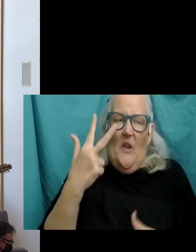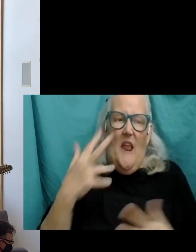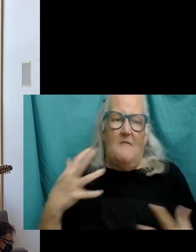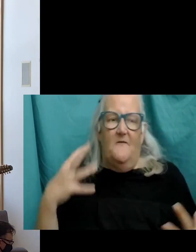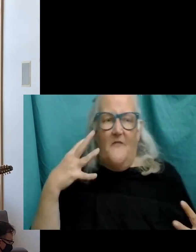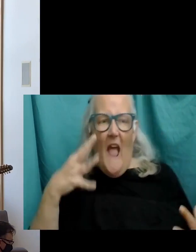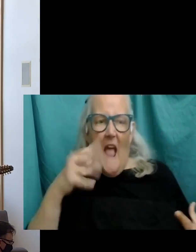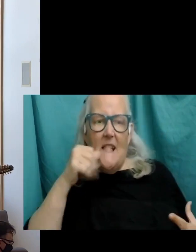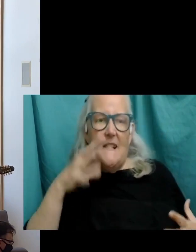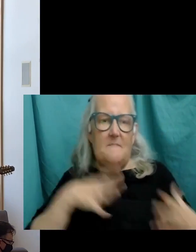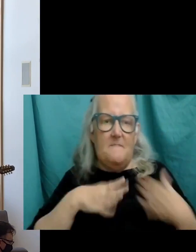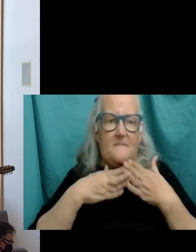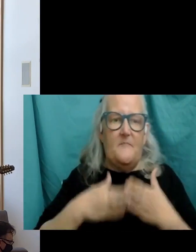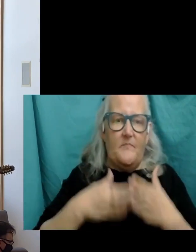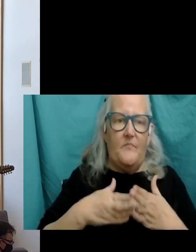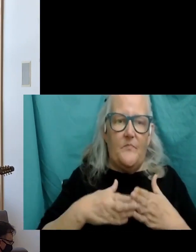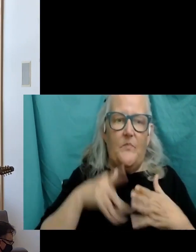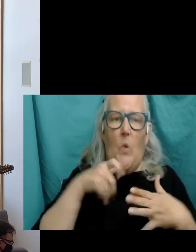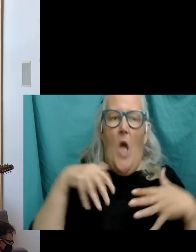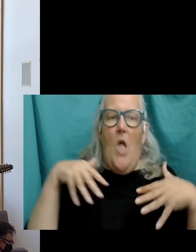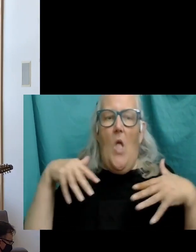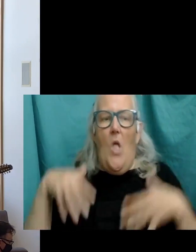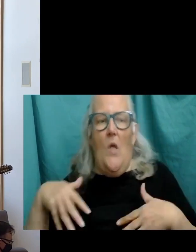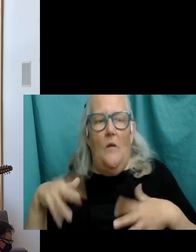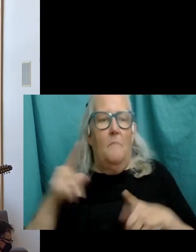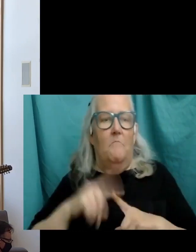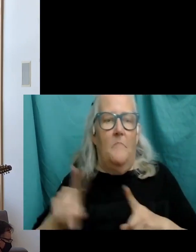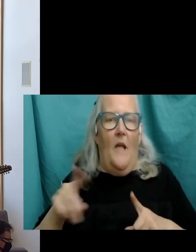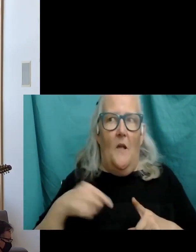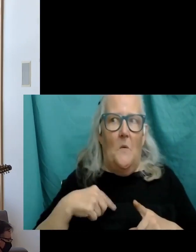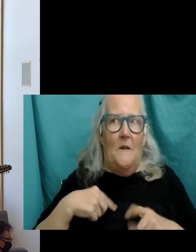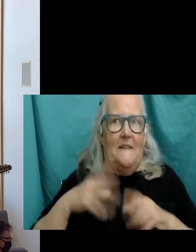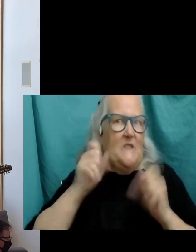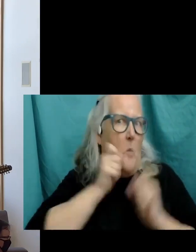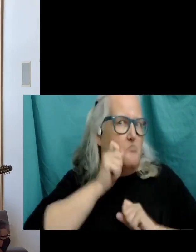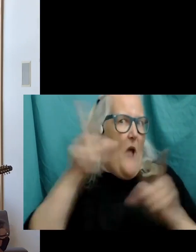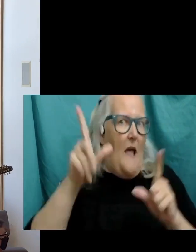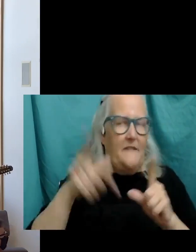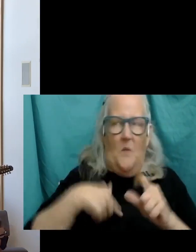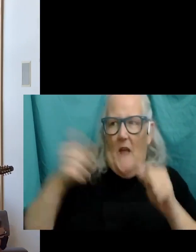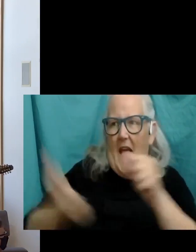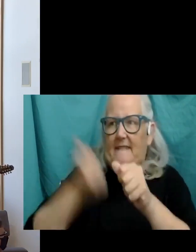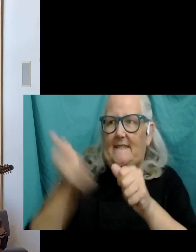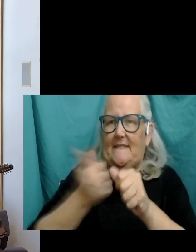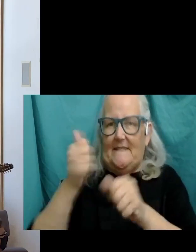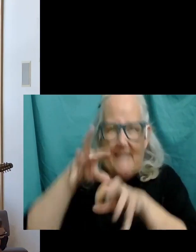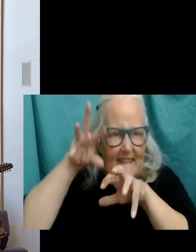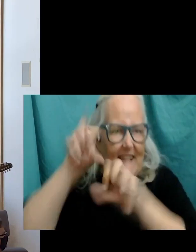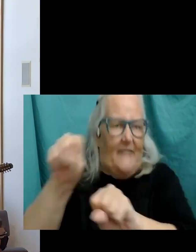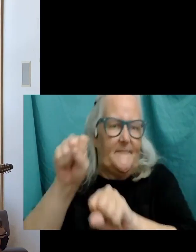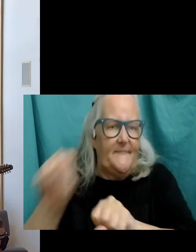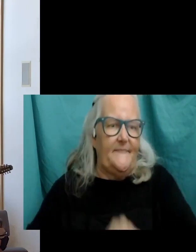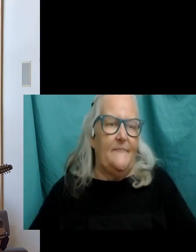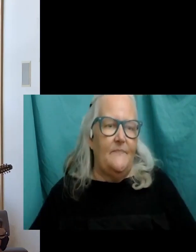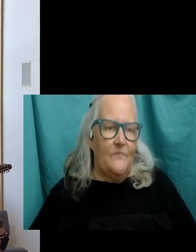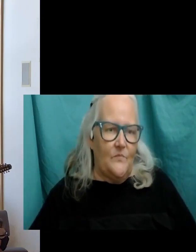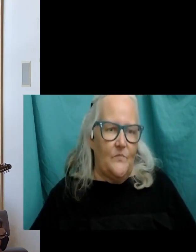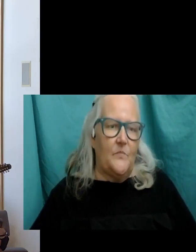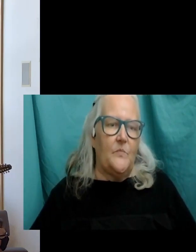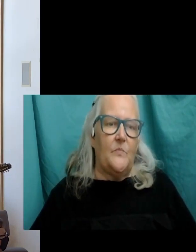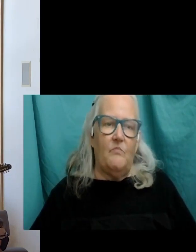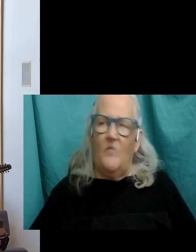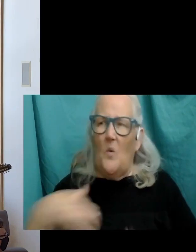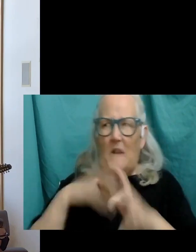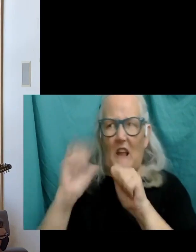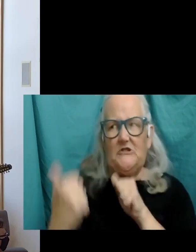windward, but we had the surprise and we seized the day. We engaged them full on and we fought